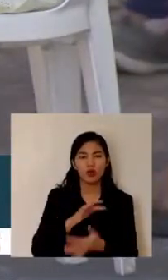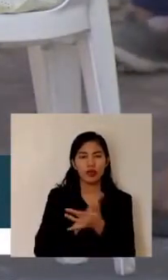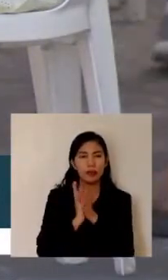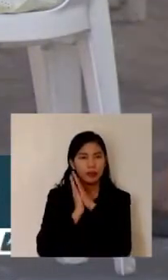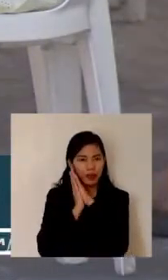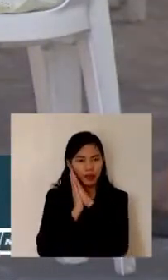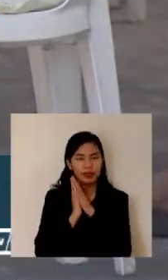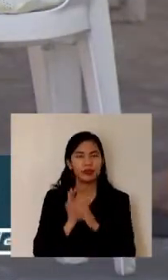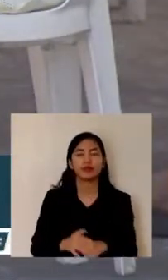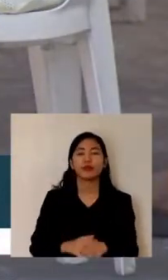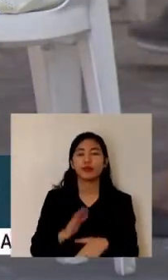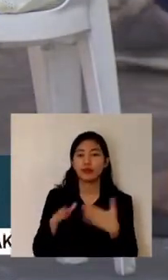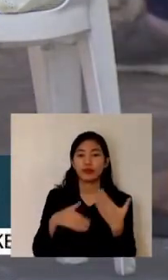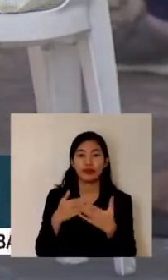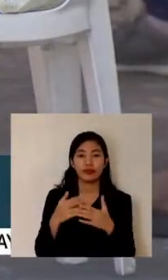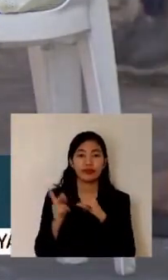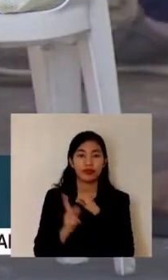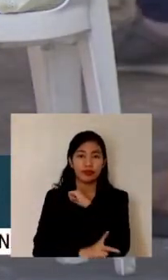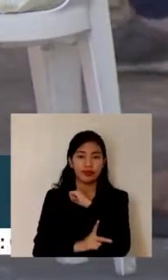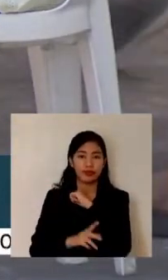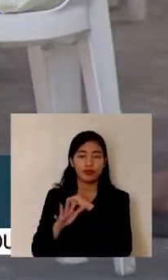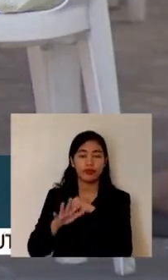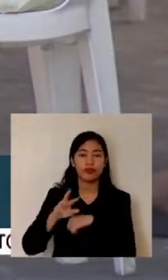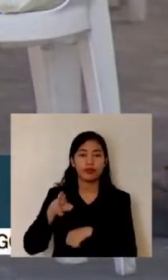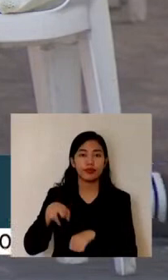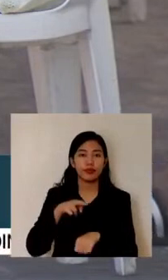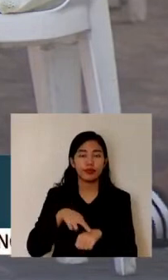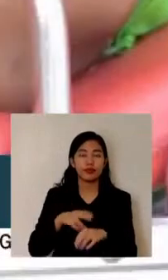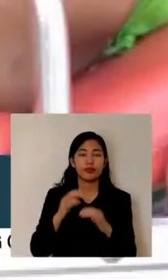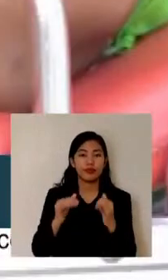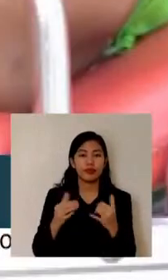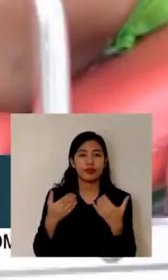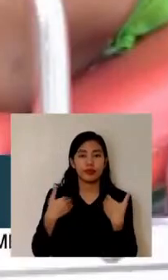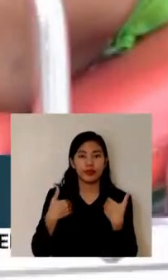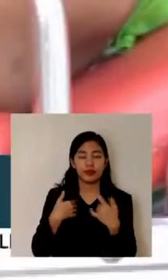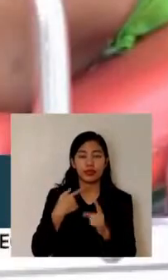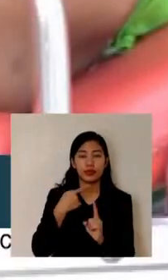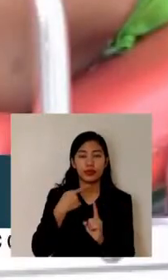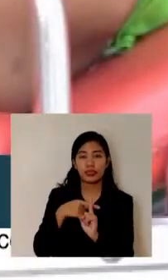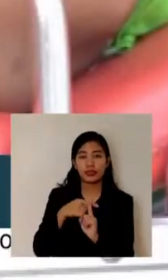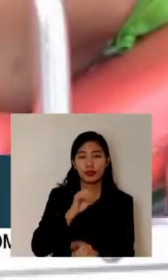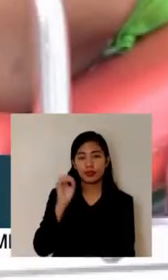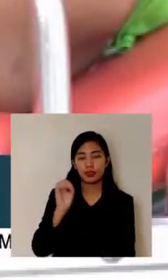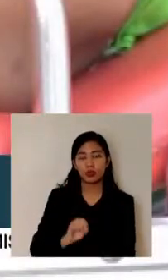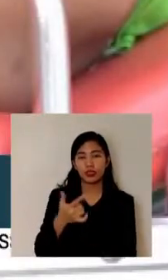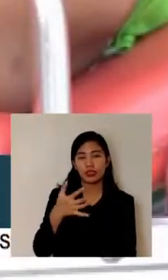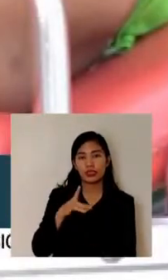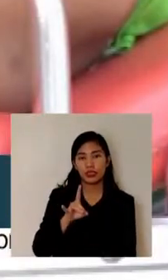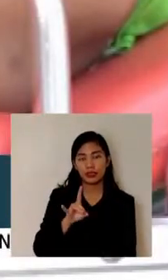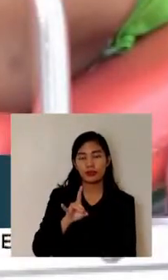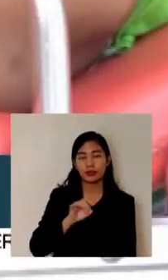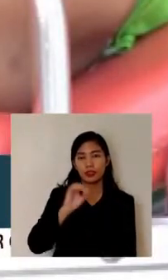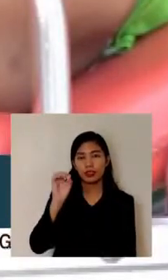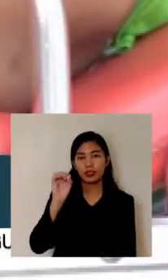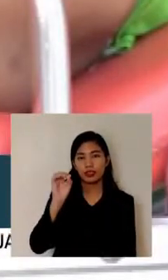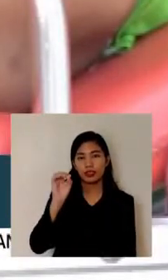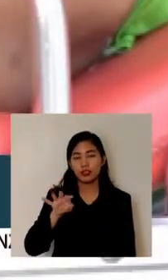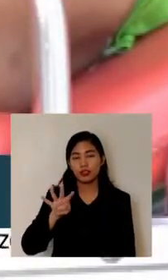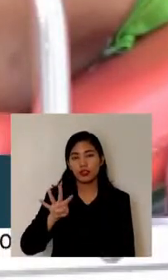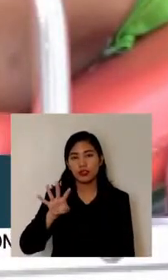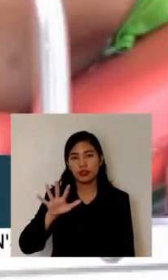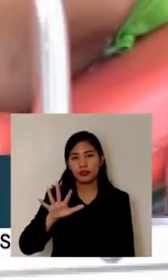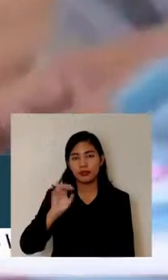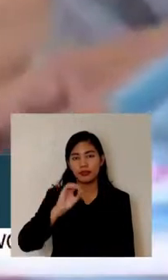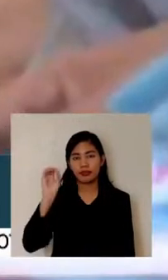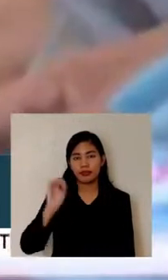All provinces in the region still have high positivity rates ranging from 28% to 45%. As of Thursday,